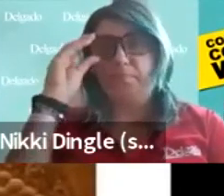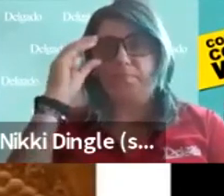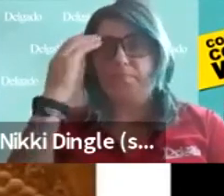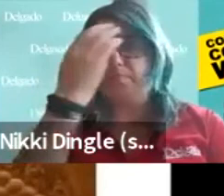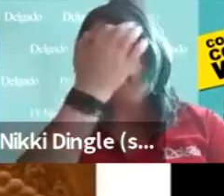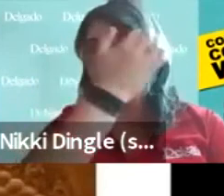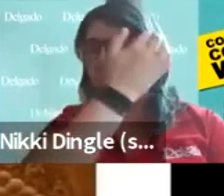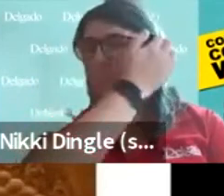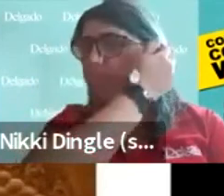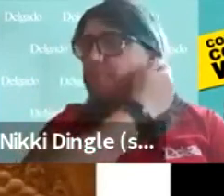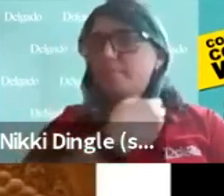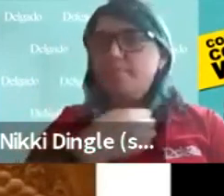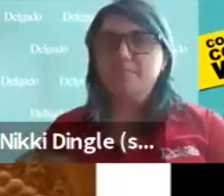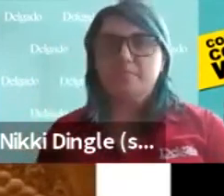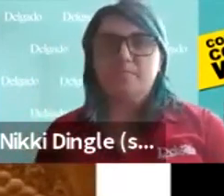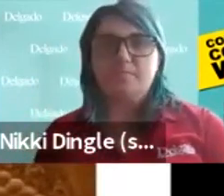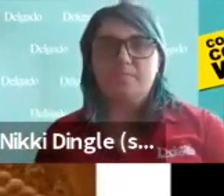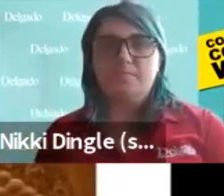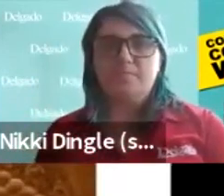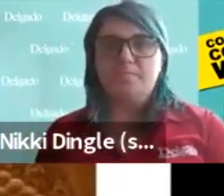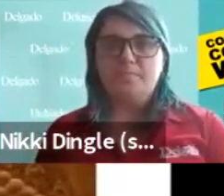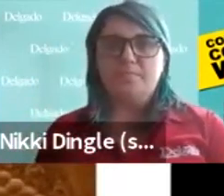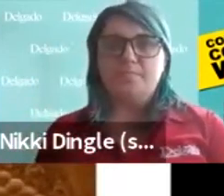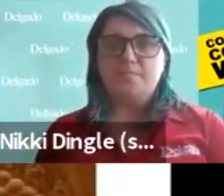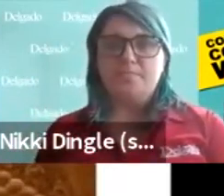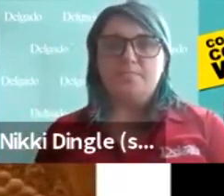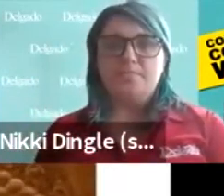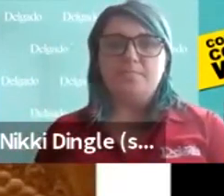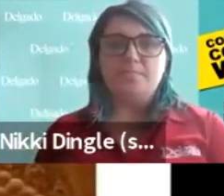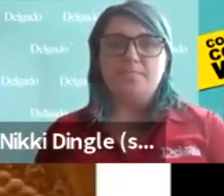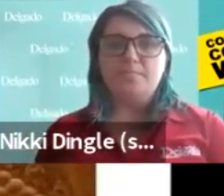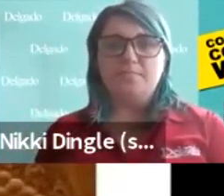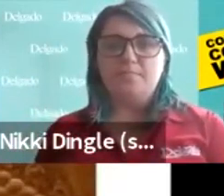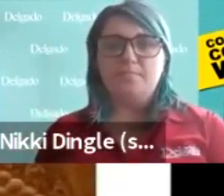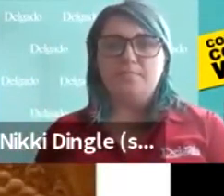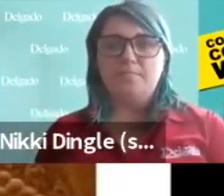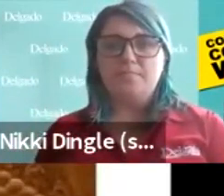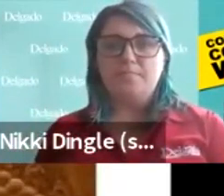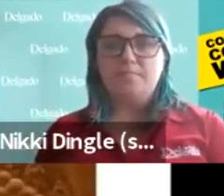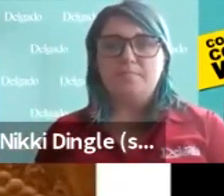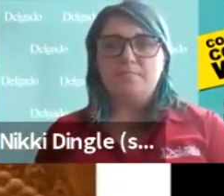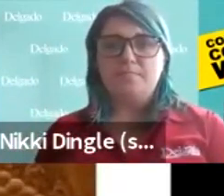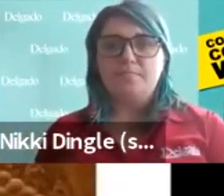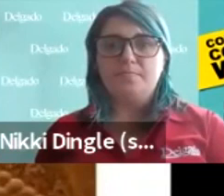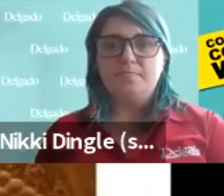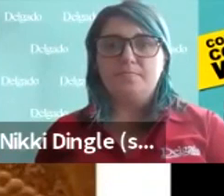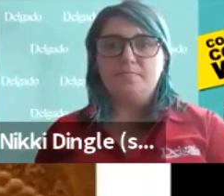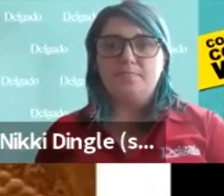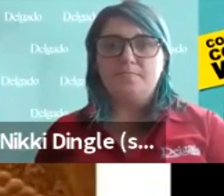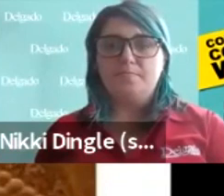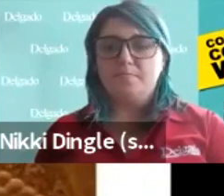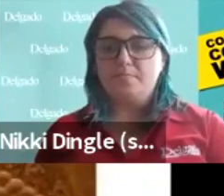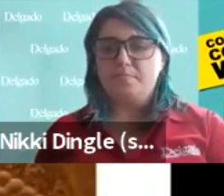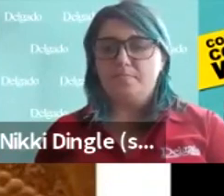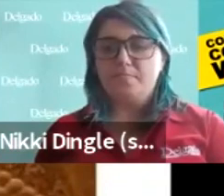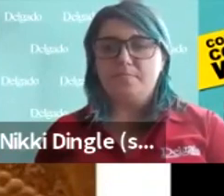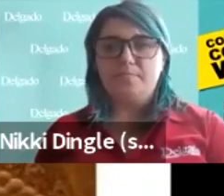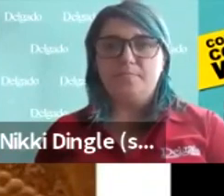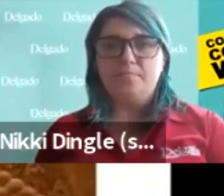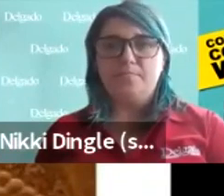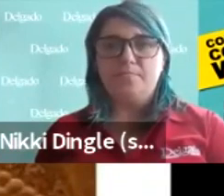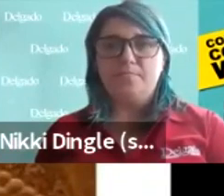Delgado also offers instruction in Spanish. Perhaps you've heard the terms Hispanic and Latino or